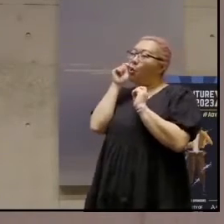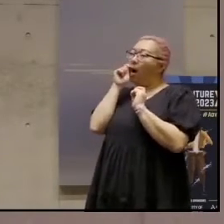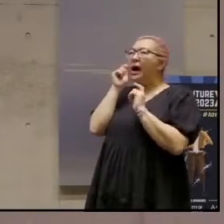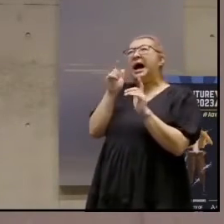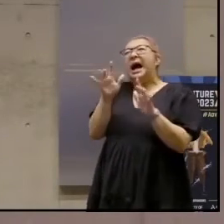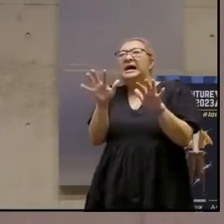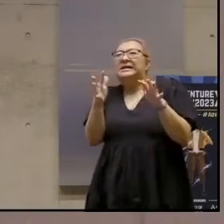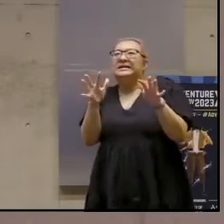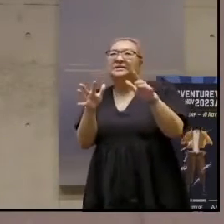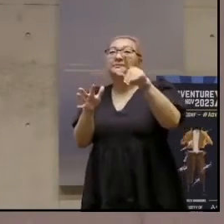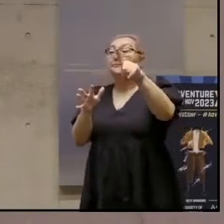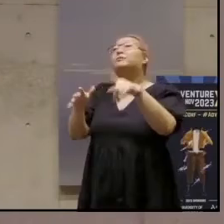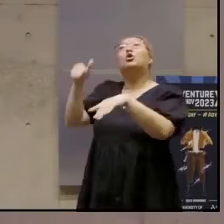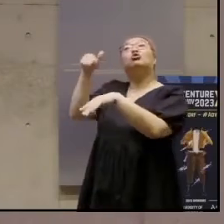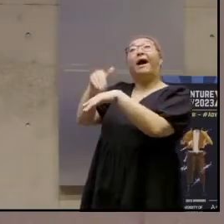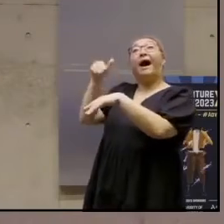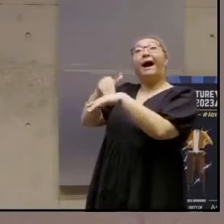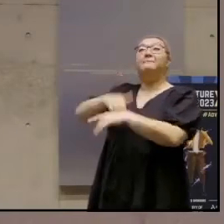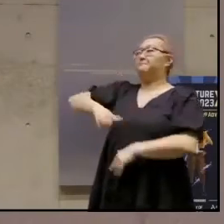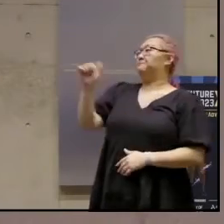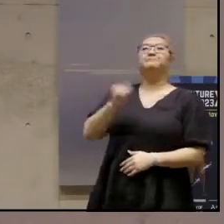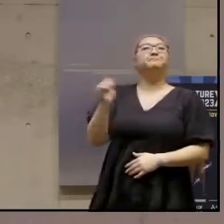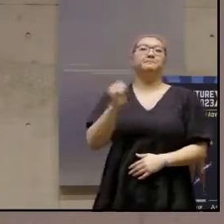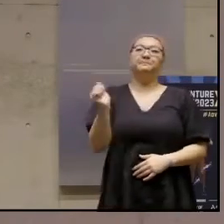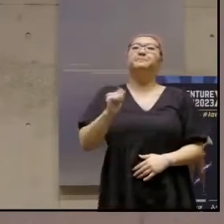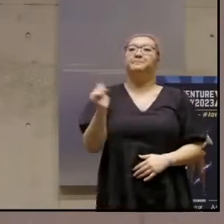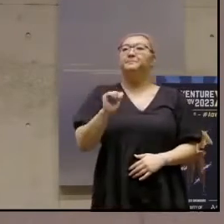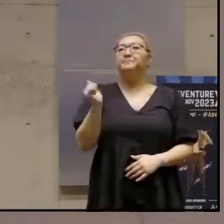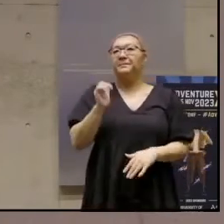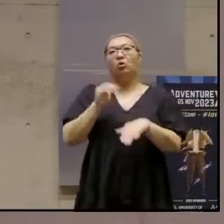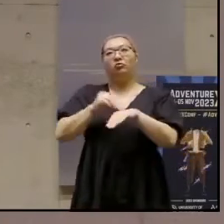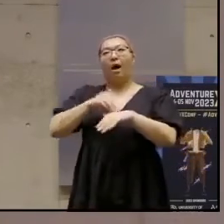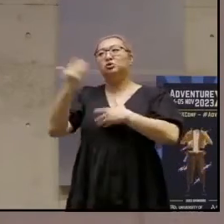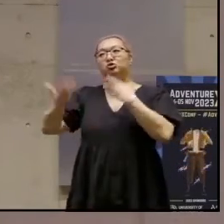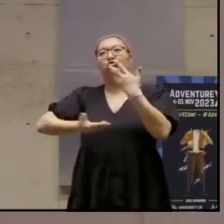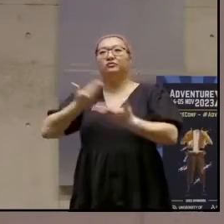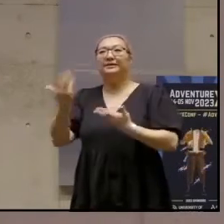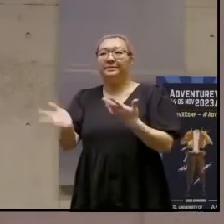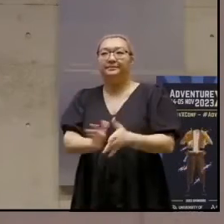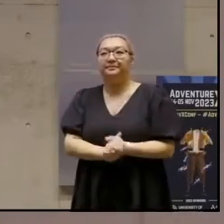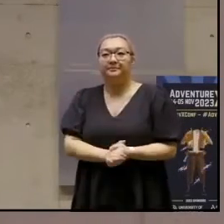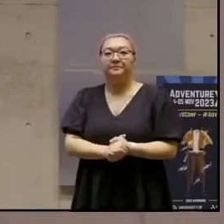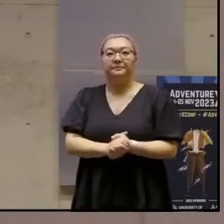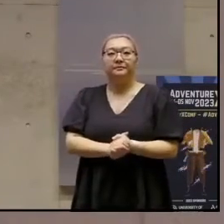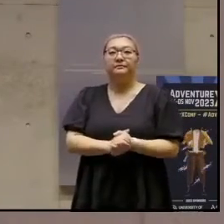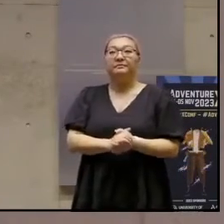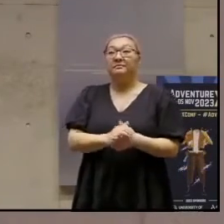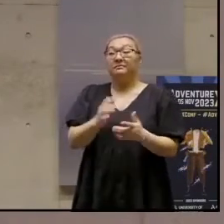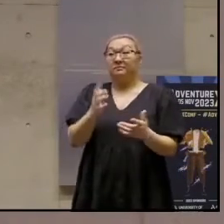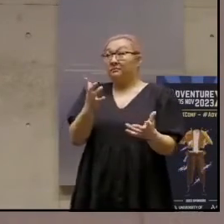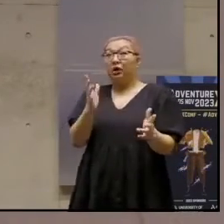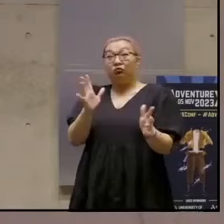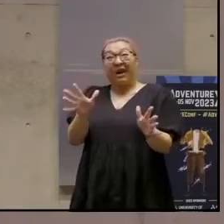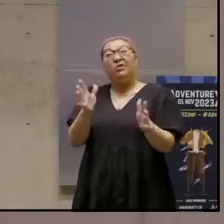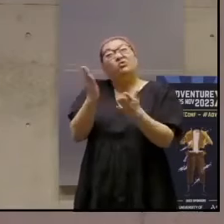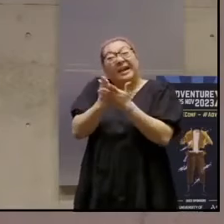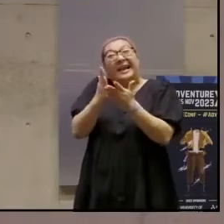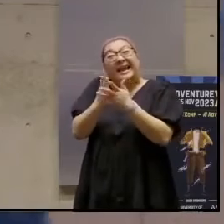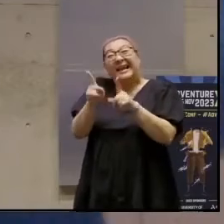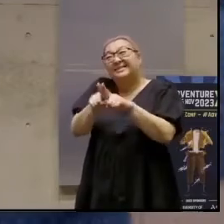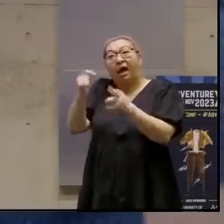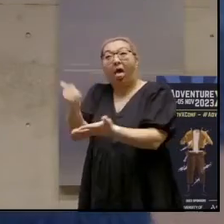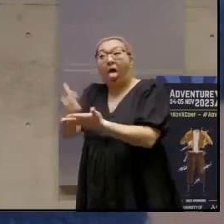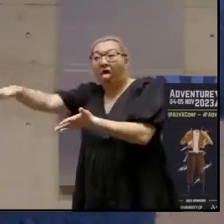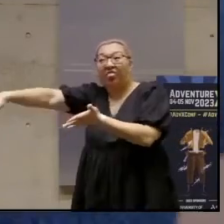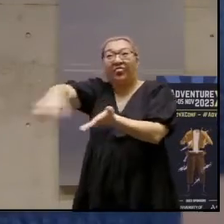specific. Crime story. Beautiful. Really, I consider it a heist film. Is that fair? We cool with that? It's a heist movie. We're watching